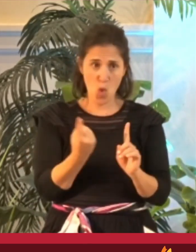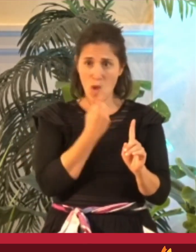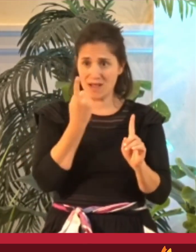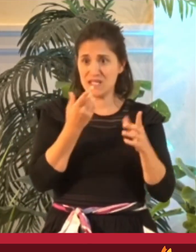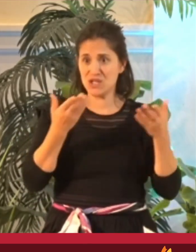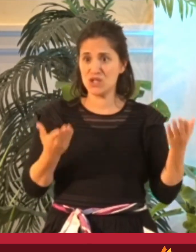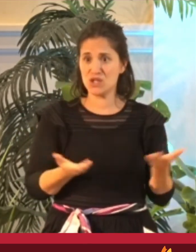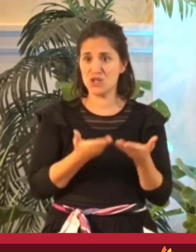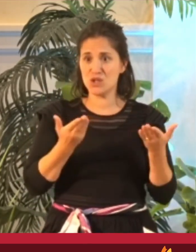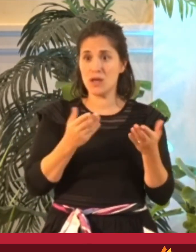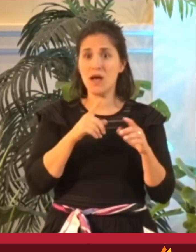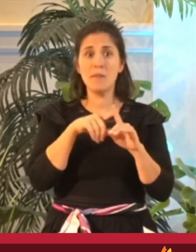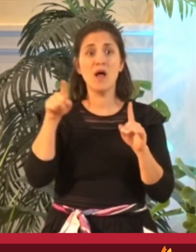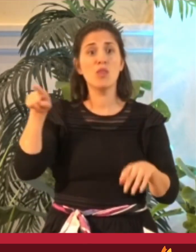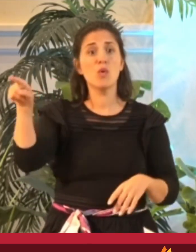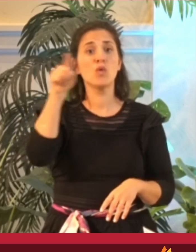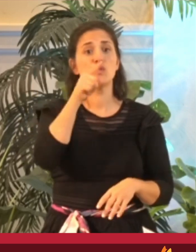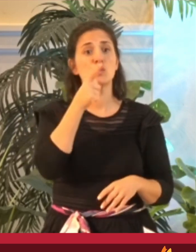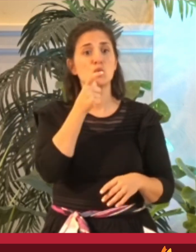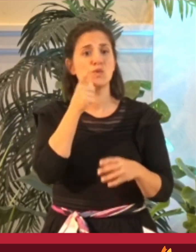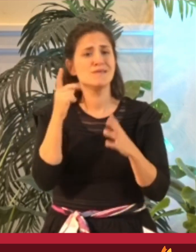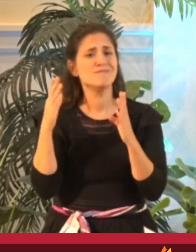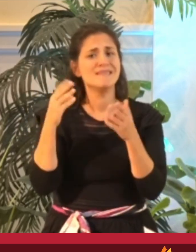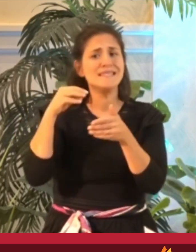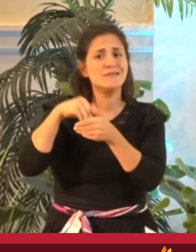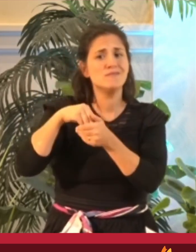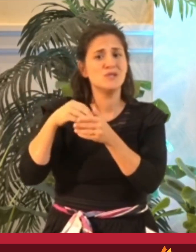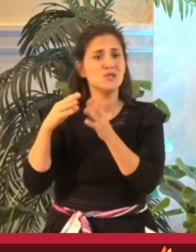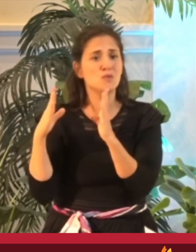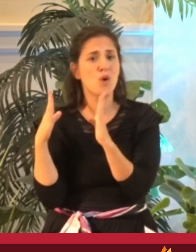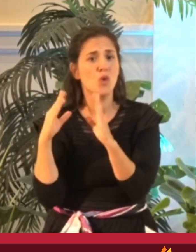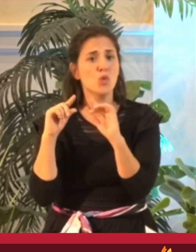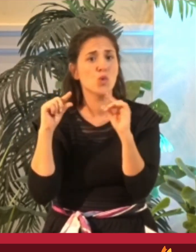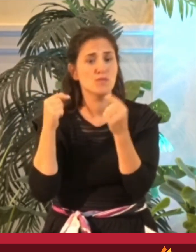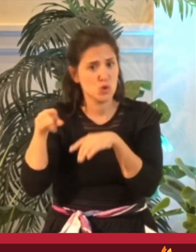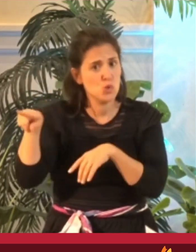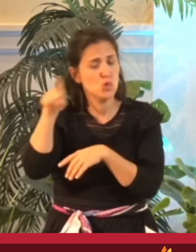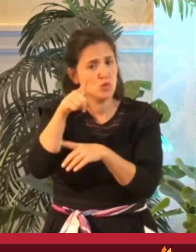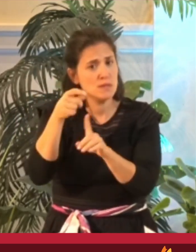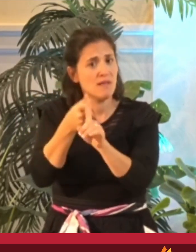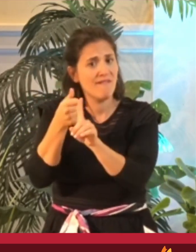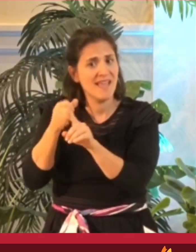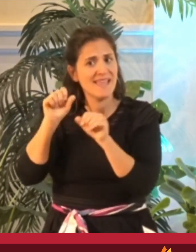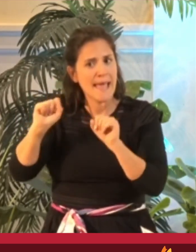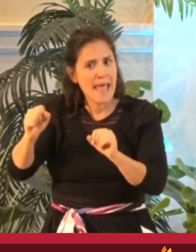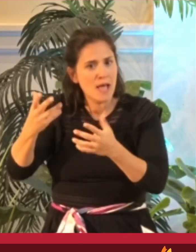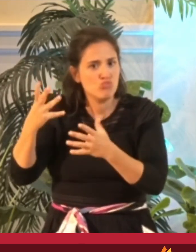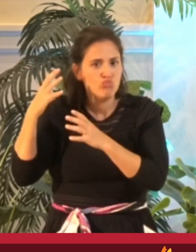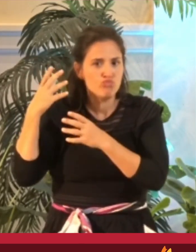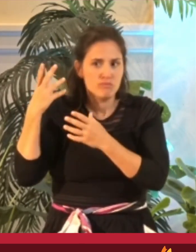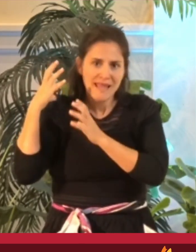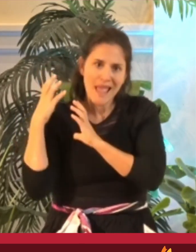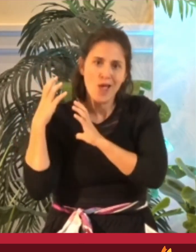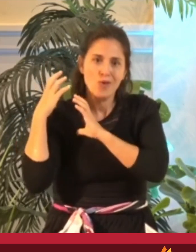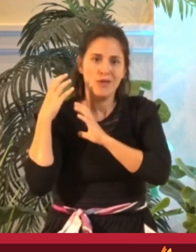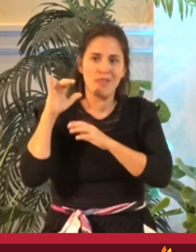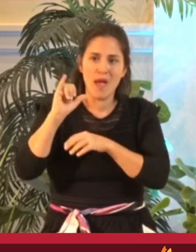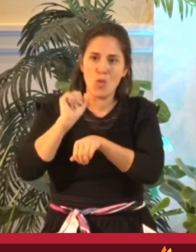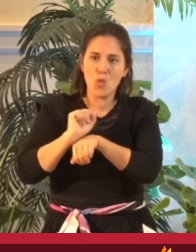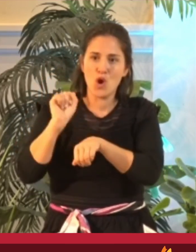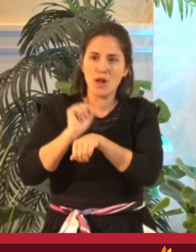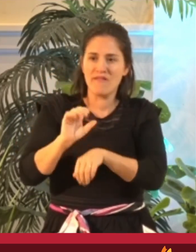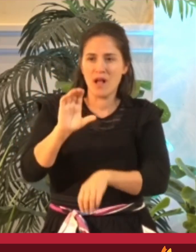of you in these smaller groups have the chance to carry out the everyday work of compassion with each